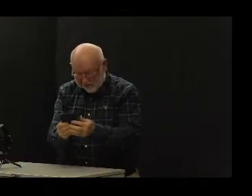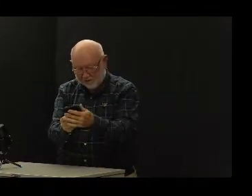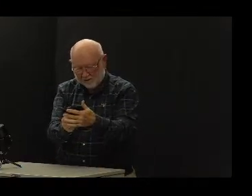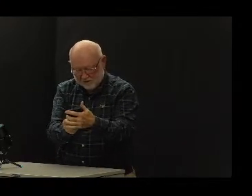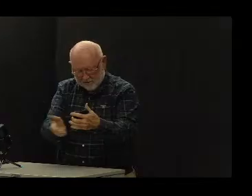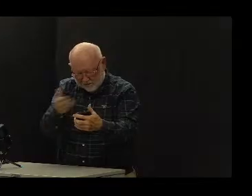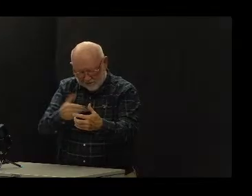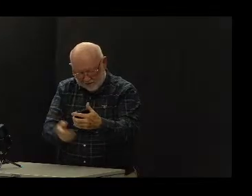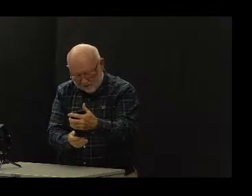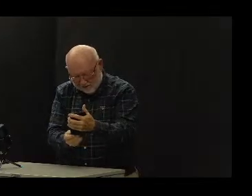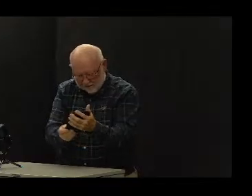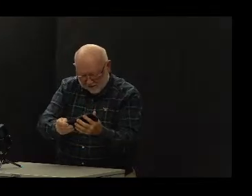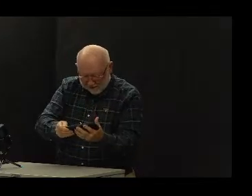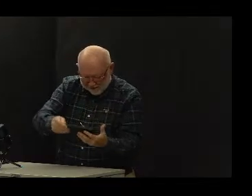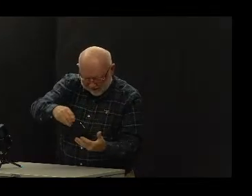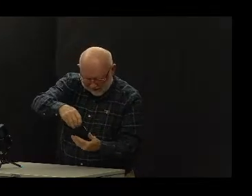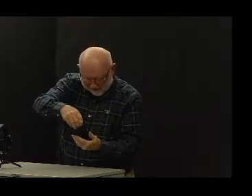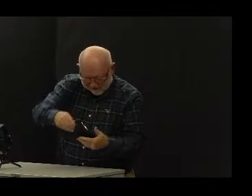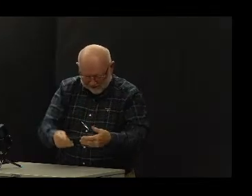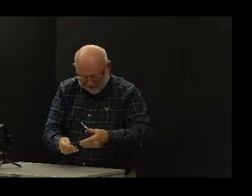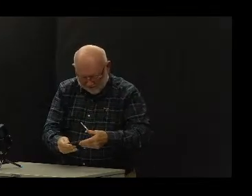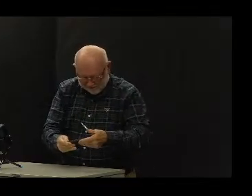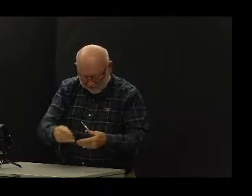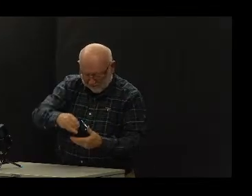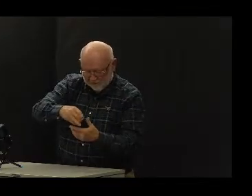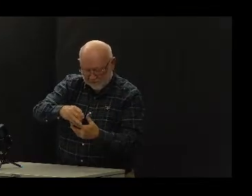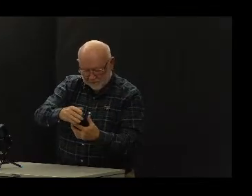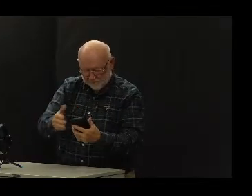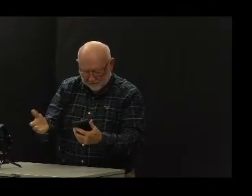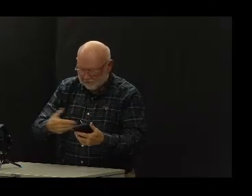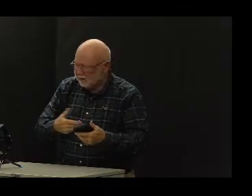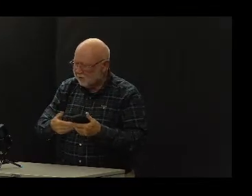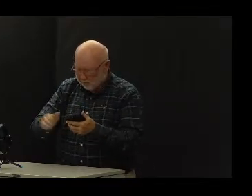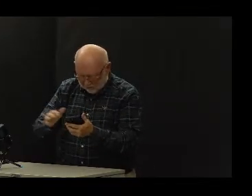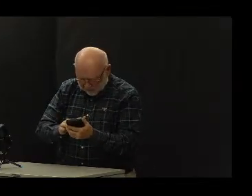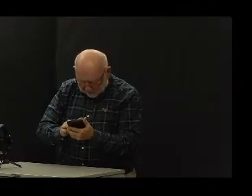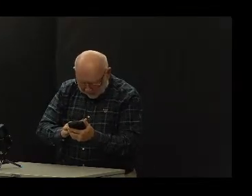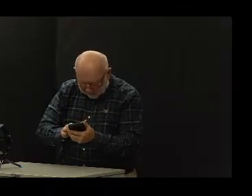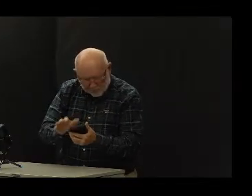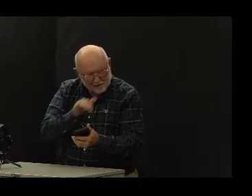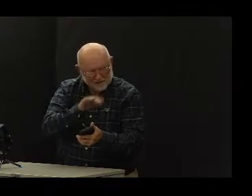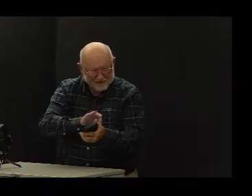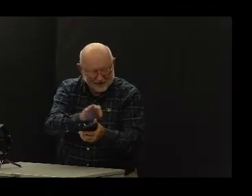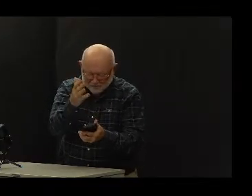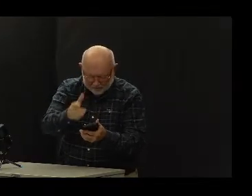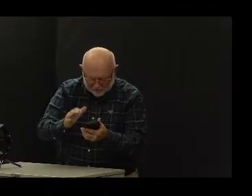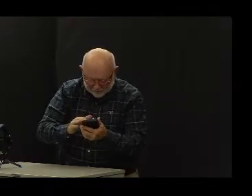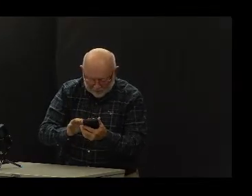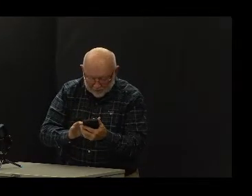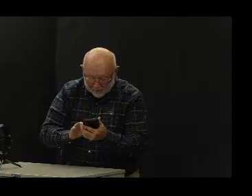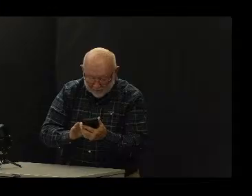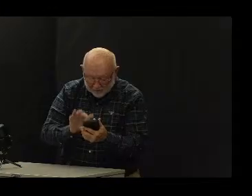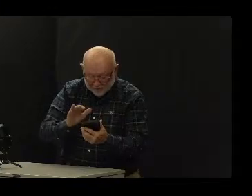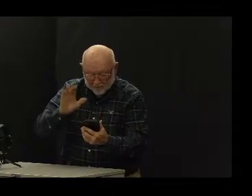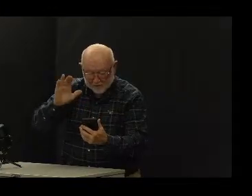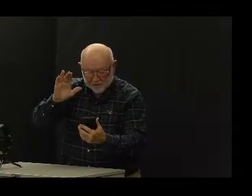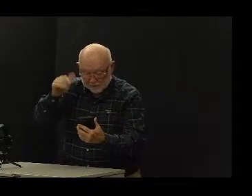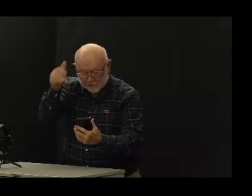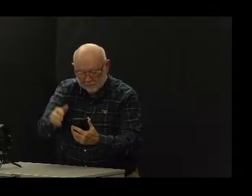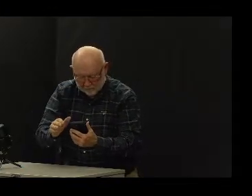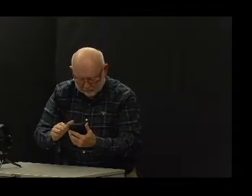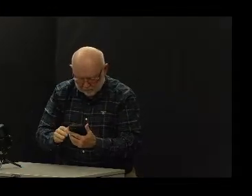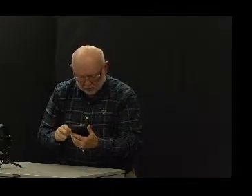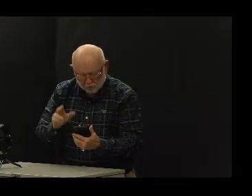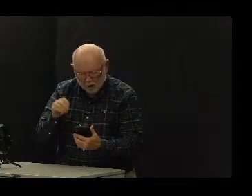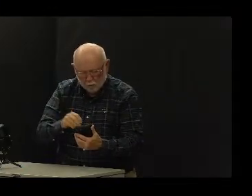with technology. I am not a tech-savvy man. Come on, here we go. How do I get this thing to work? I'm lost here. I'm sorry. Be patient with